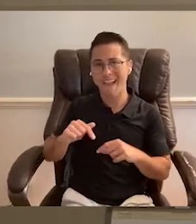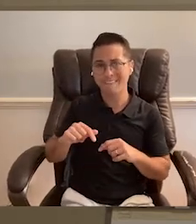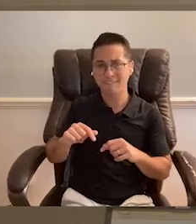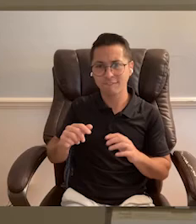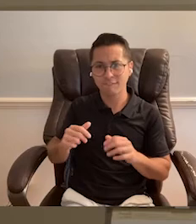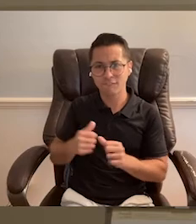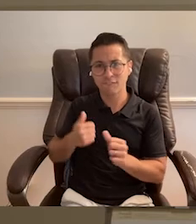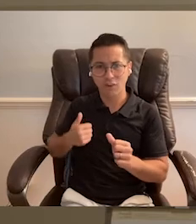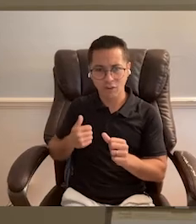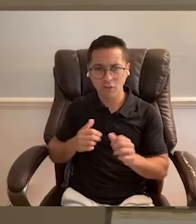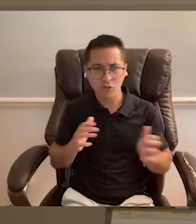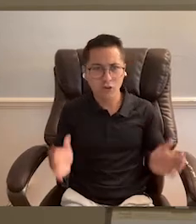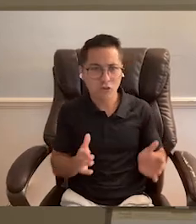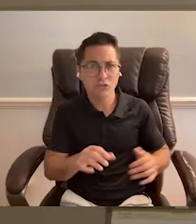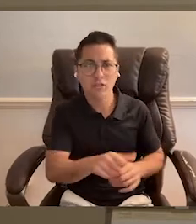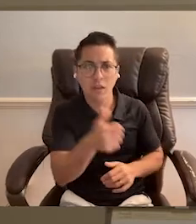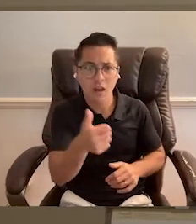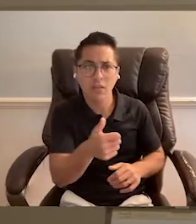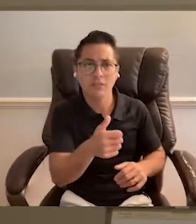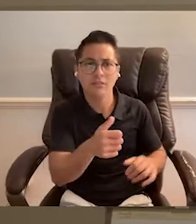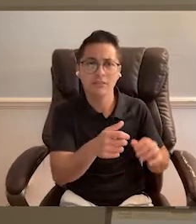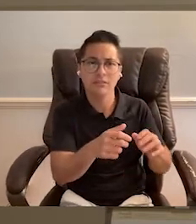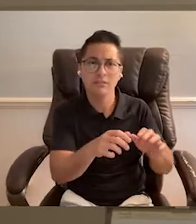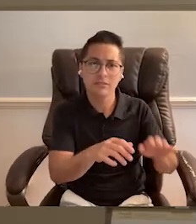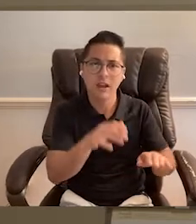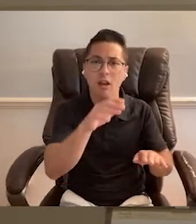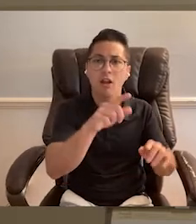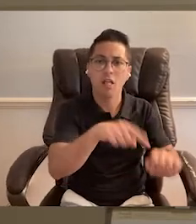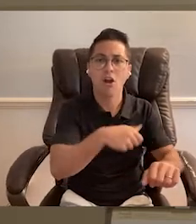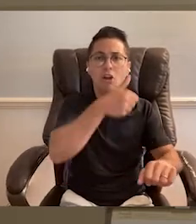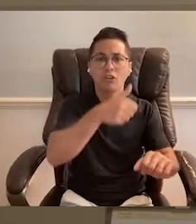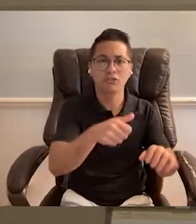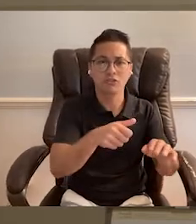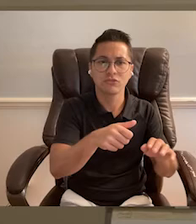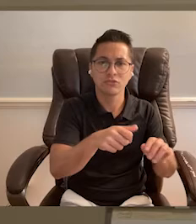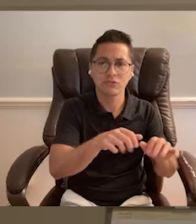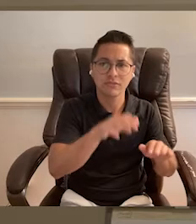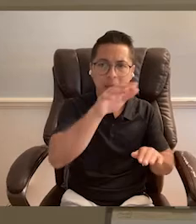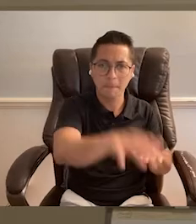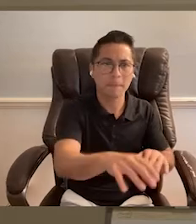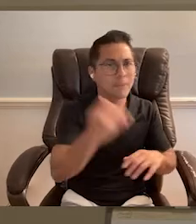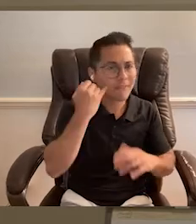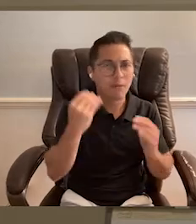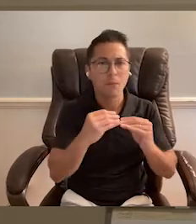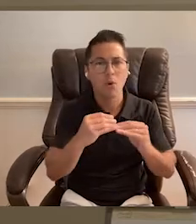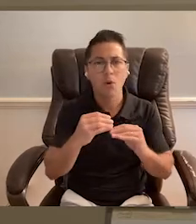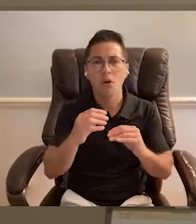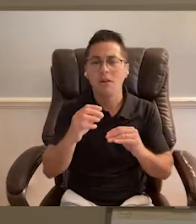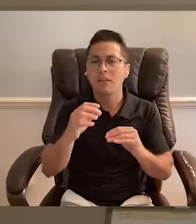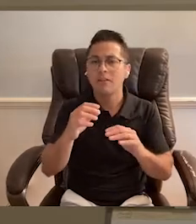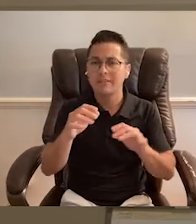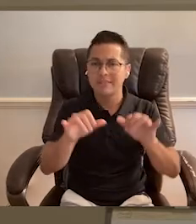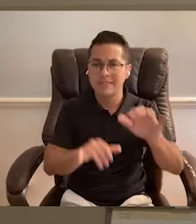lives. Donations to CART help support their research by providing funding for a variety of activities. To learn more about